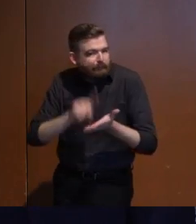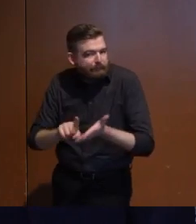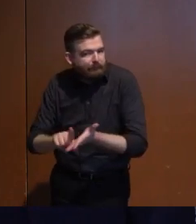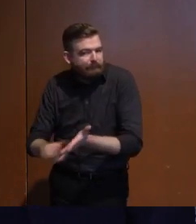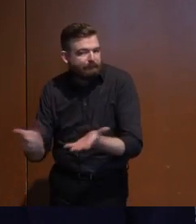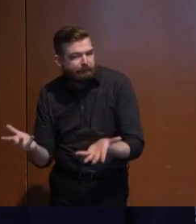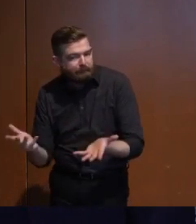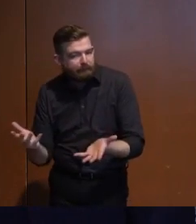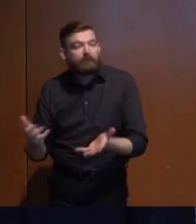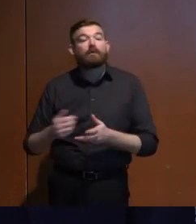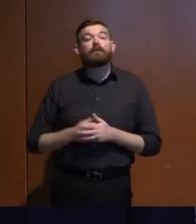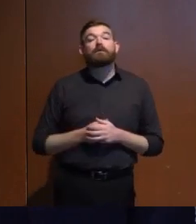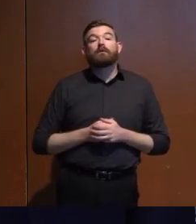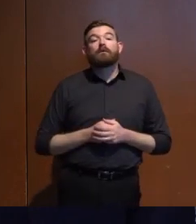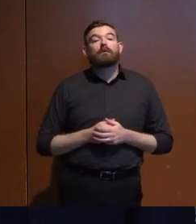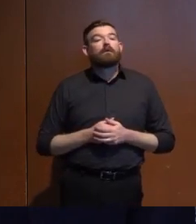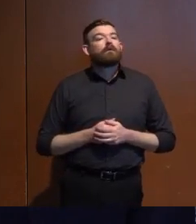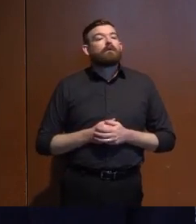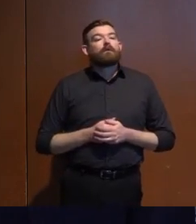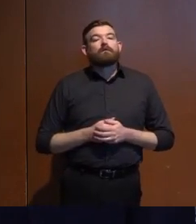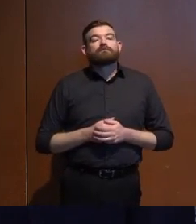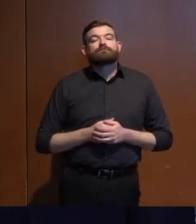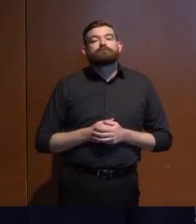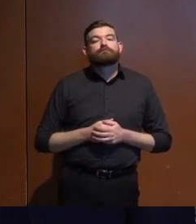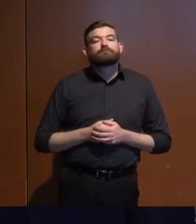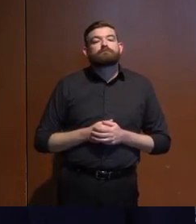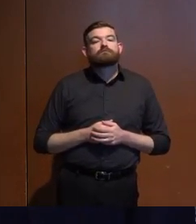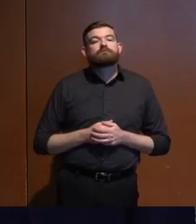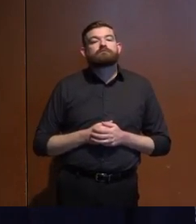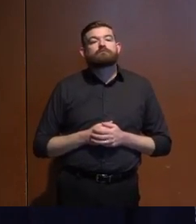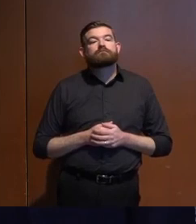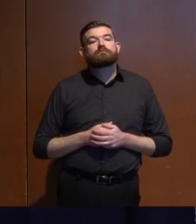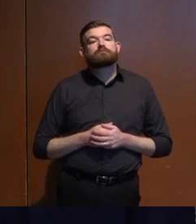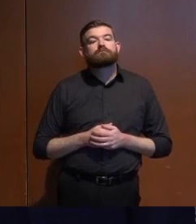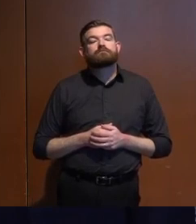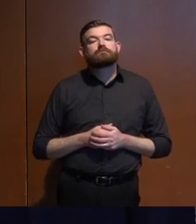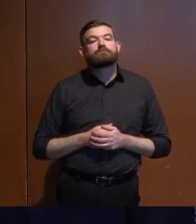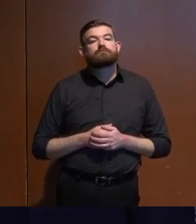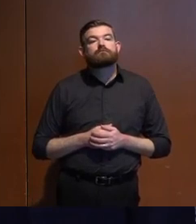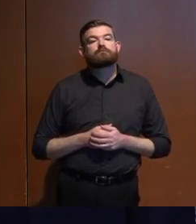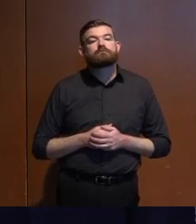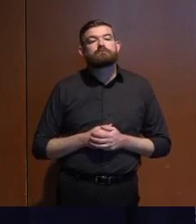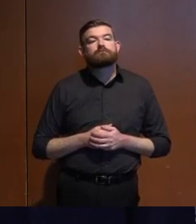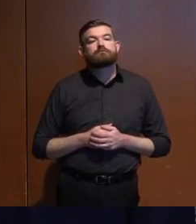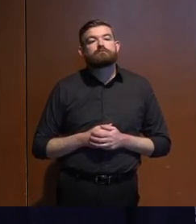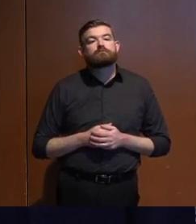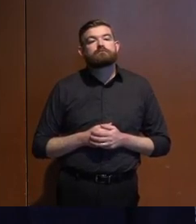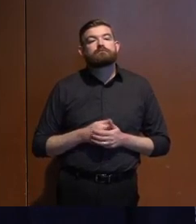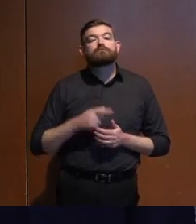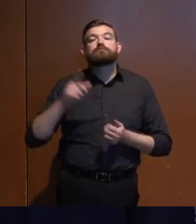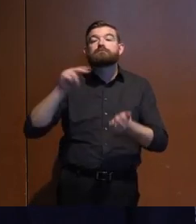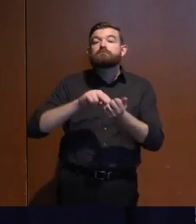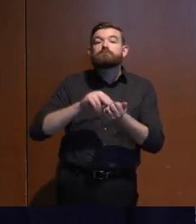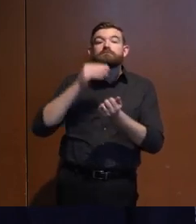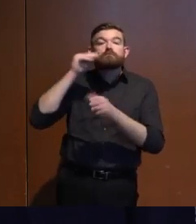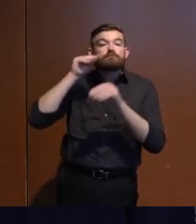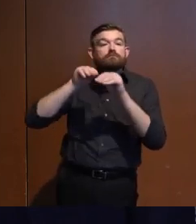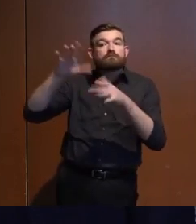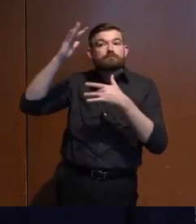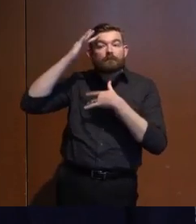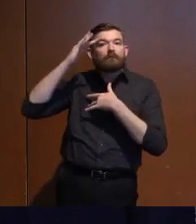were no deaths reported today associated with a long-term care facility. We offer